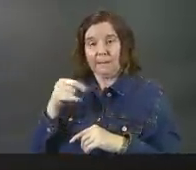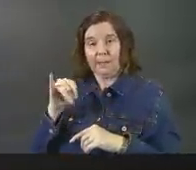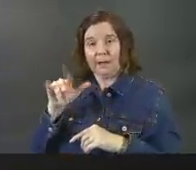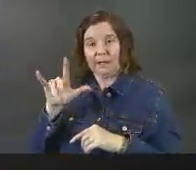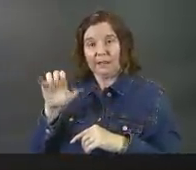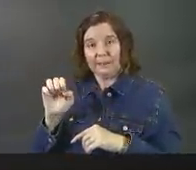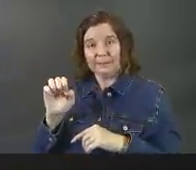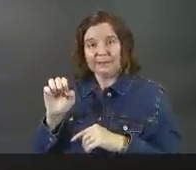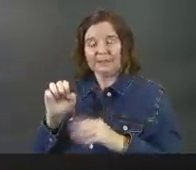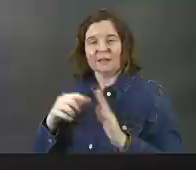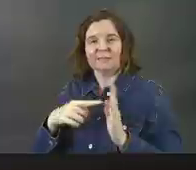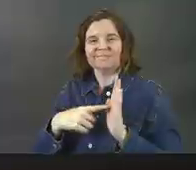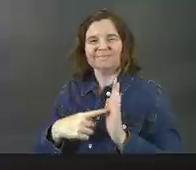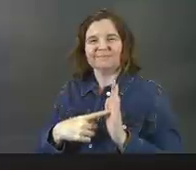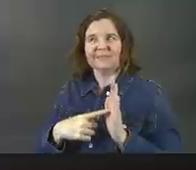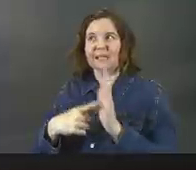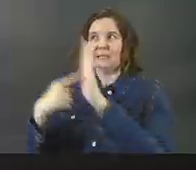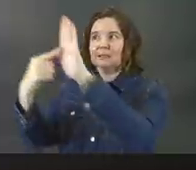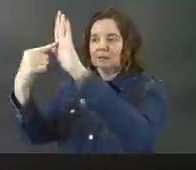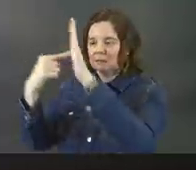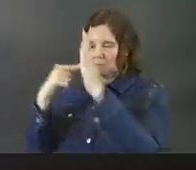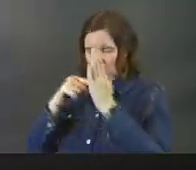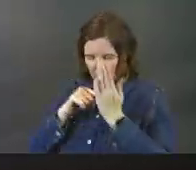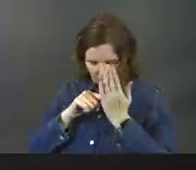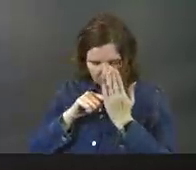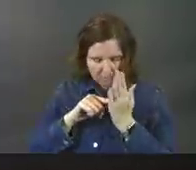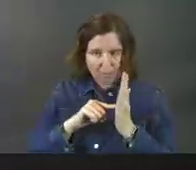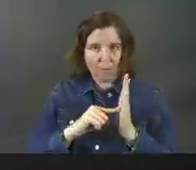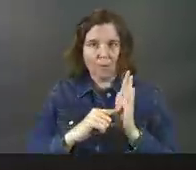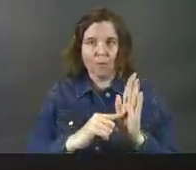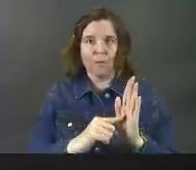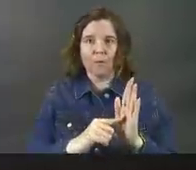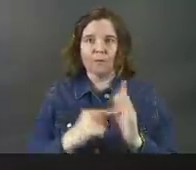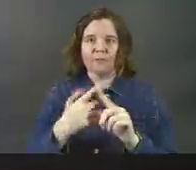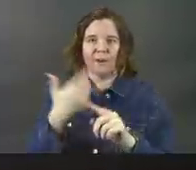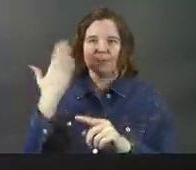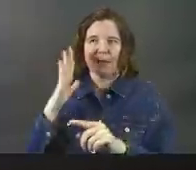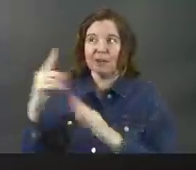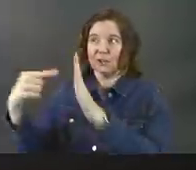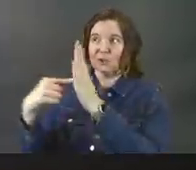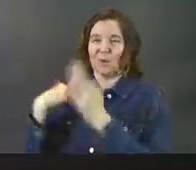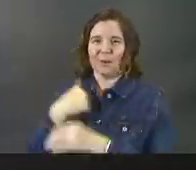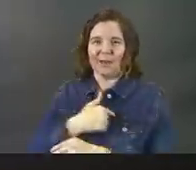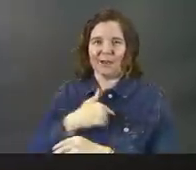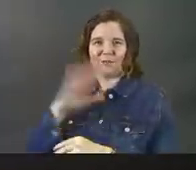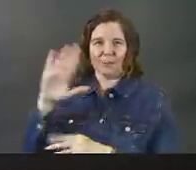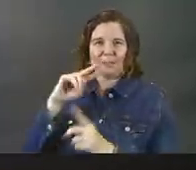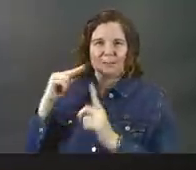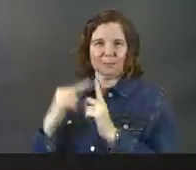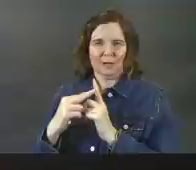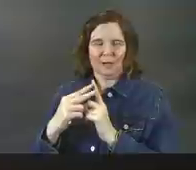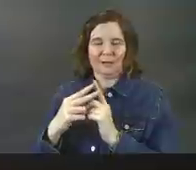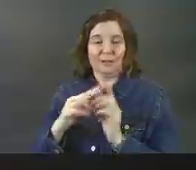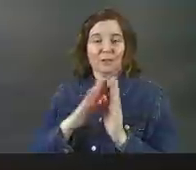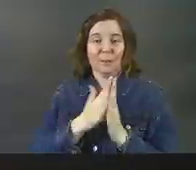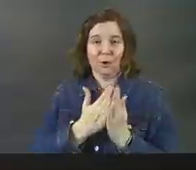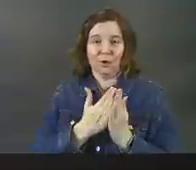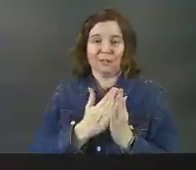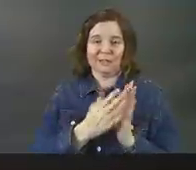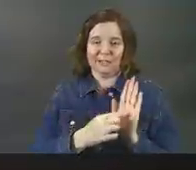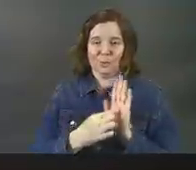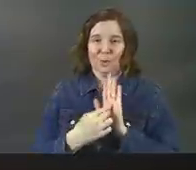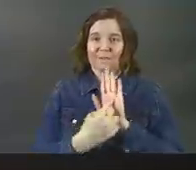apocalypse is a revealing from God. And he's showing us from his perspective what's happening. The book of Revelation is an apocalypse,